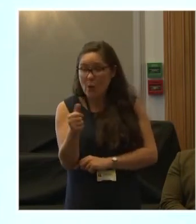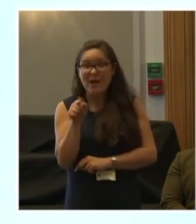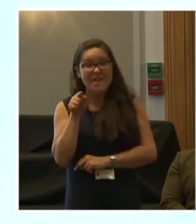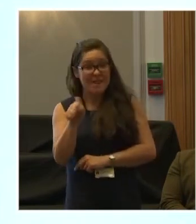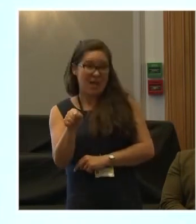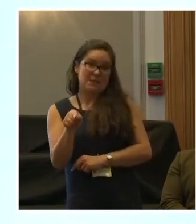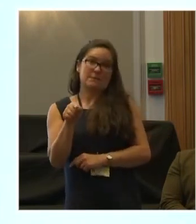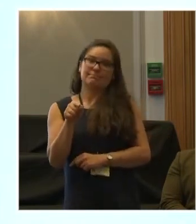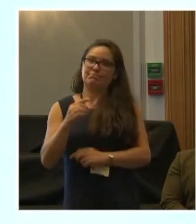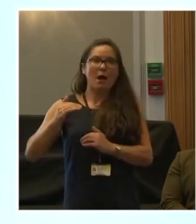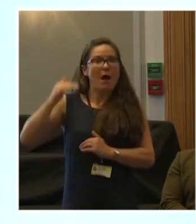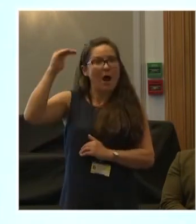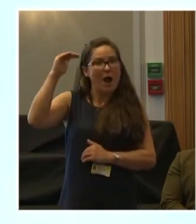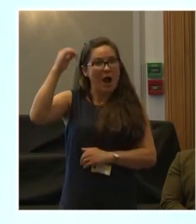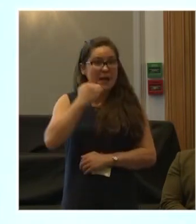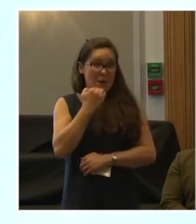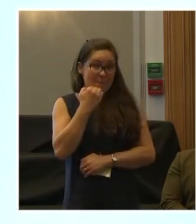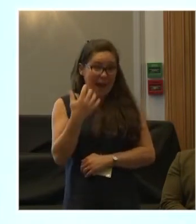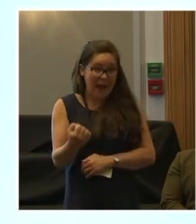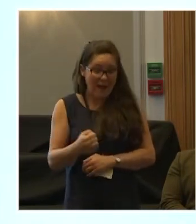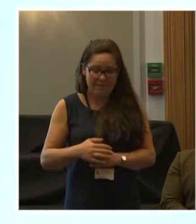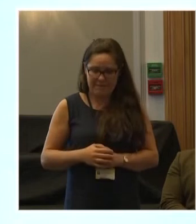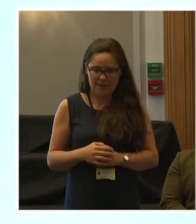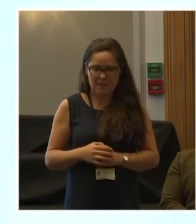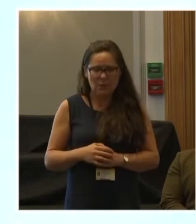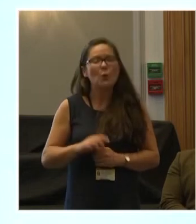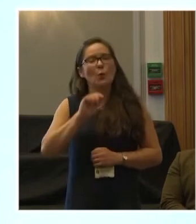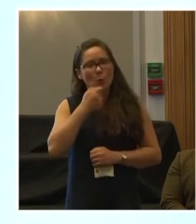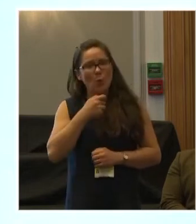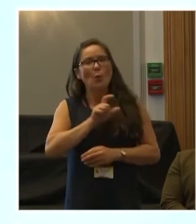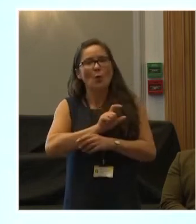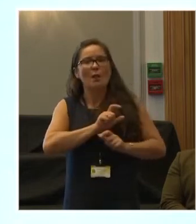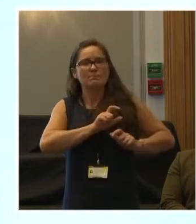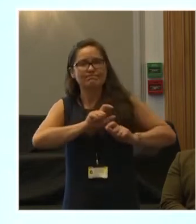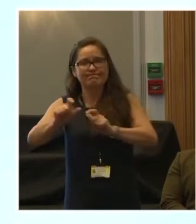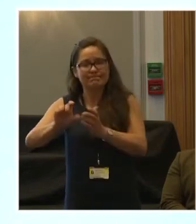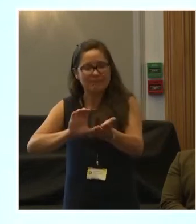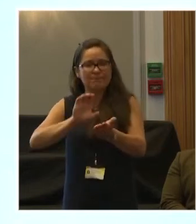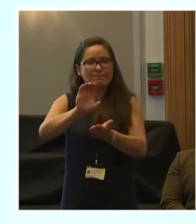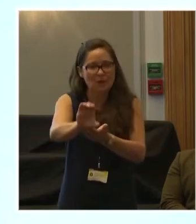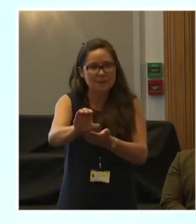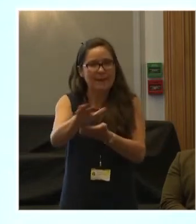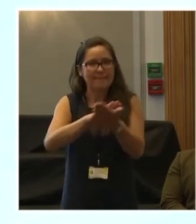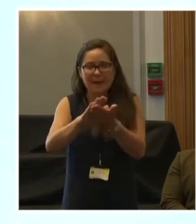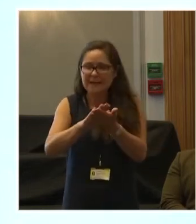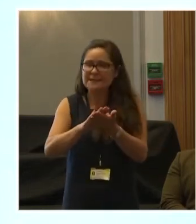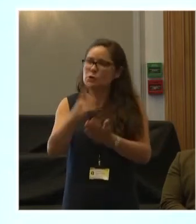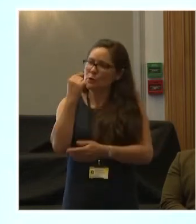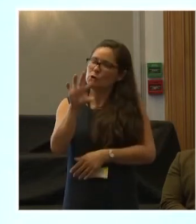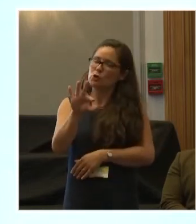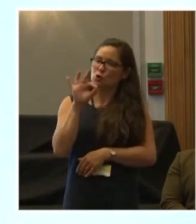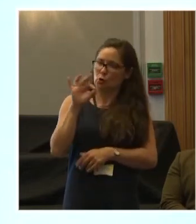higher. We continue to fund this project so more of our community can have the choice of a genetic diagnosis.